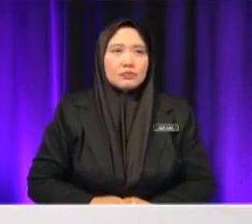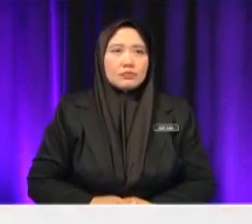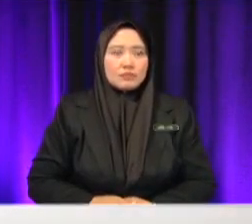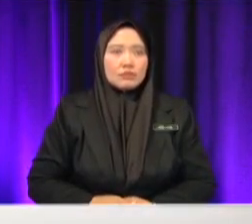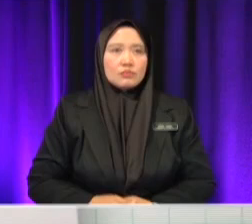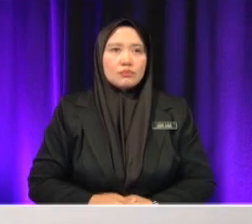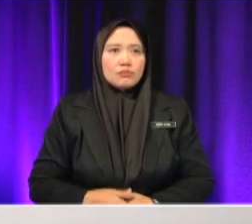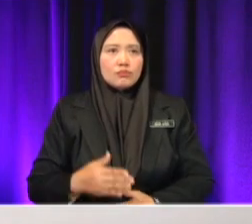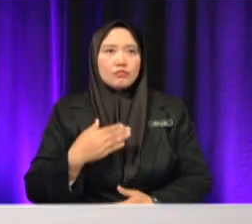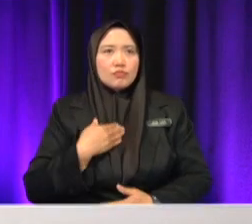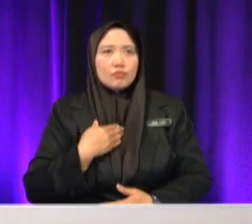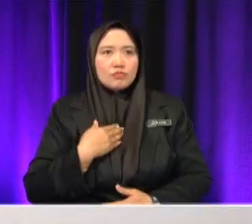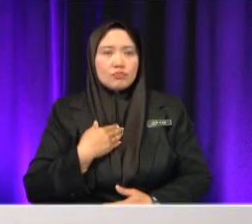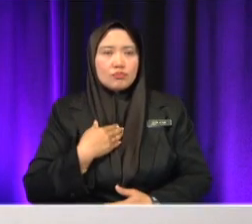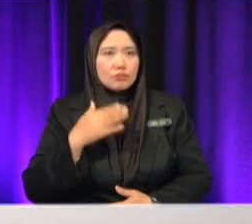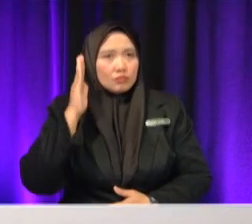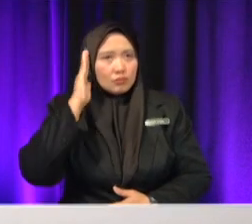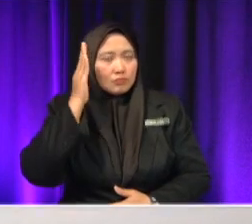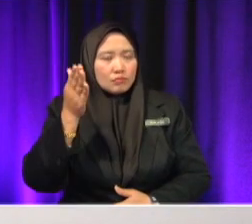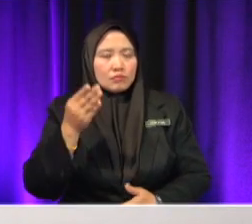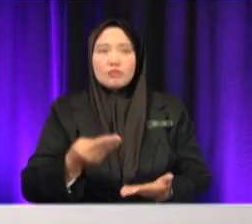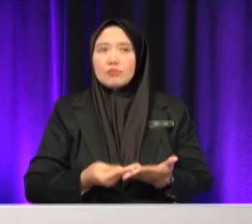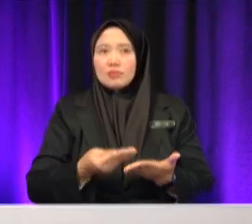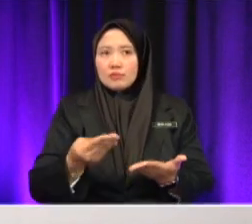For me, I prefer to buy her some food instead.